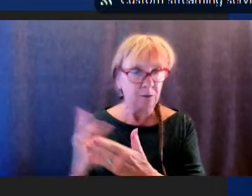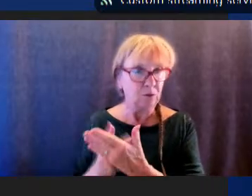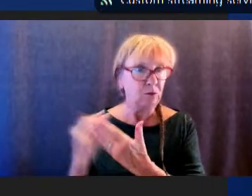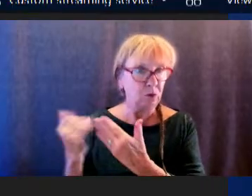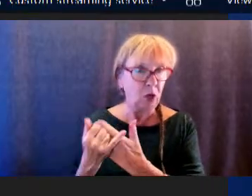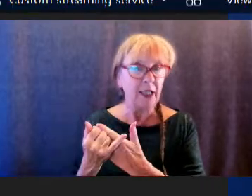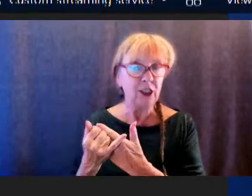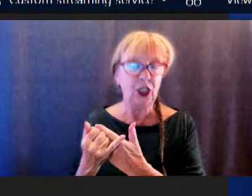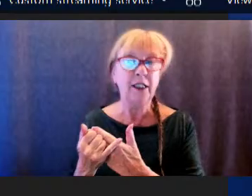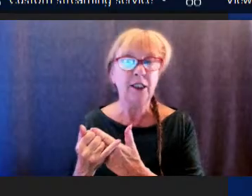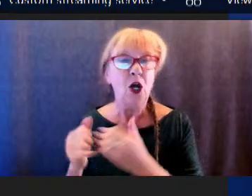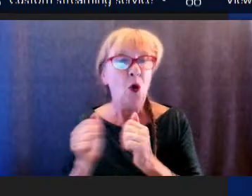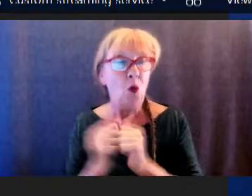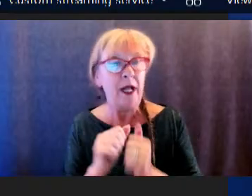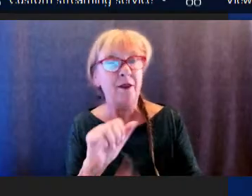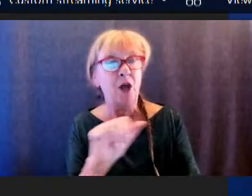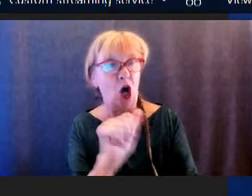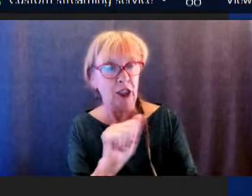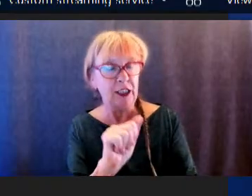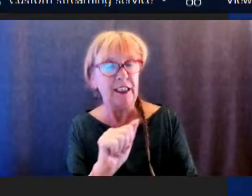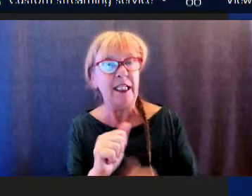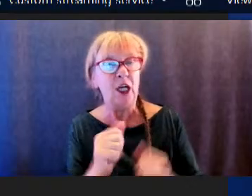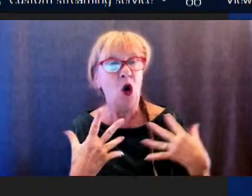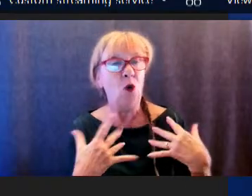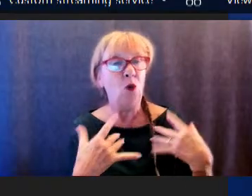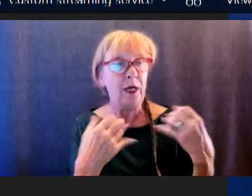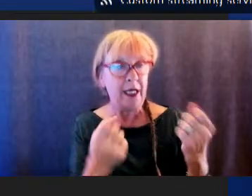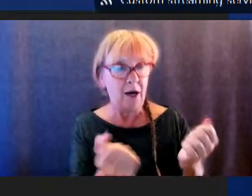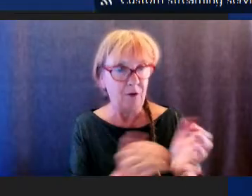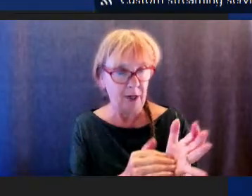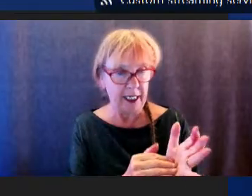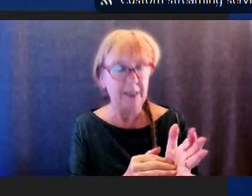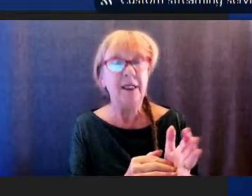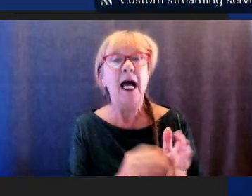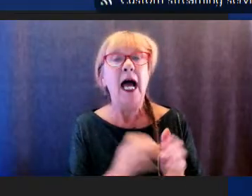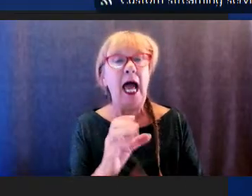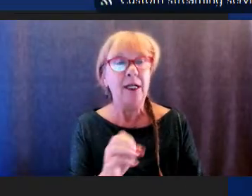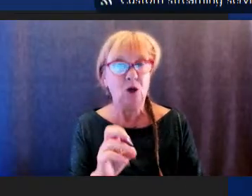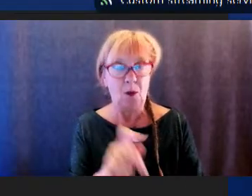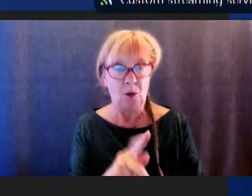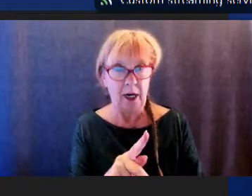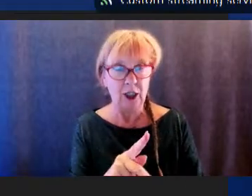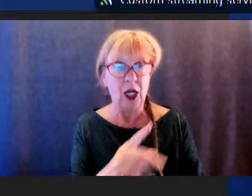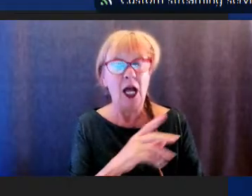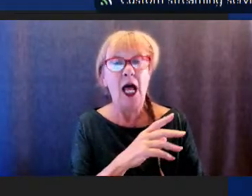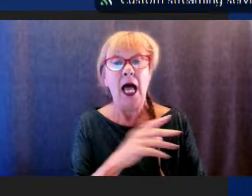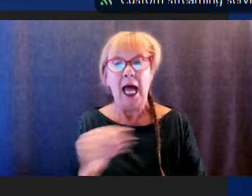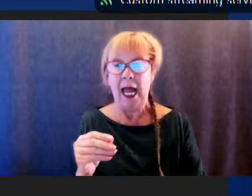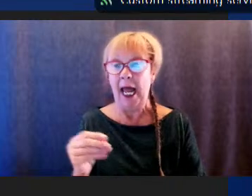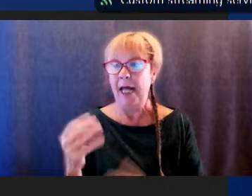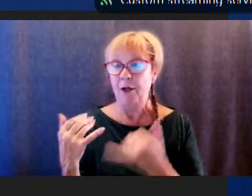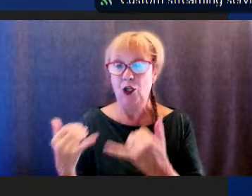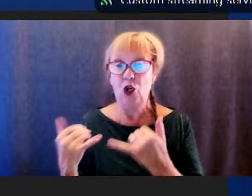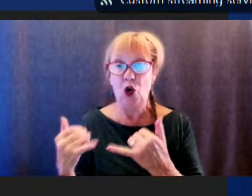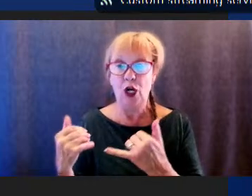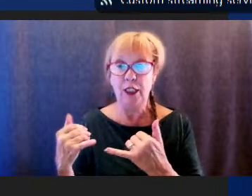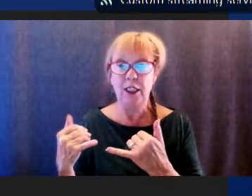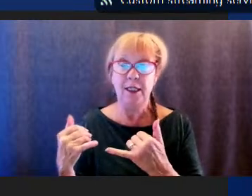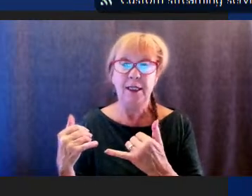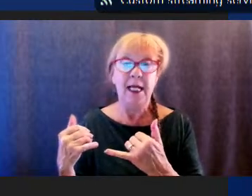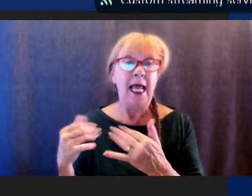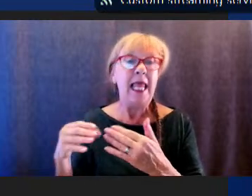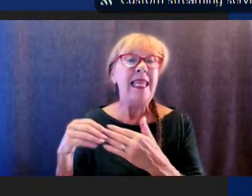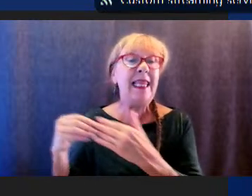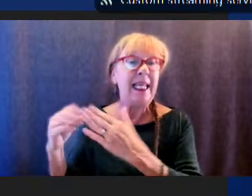Altadena Recovery and Rebuild Corporation and the previous and current Postmaster Generals. There's more